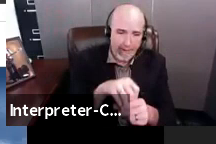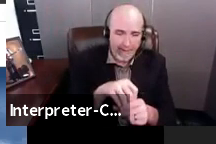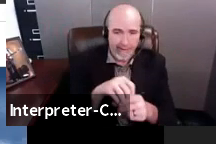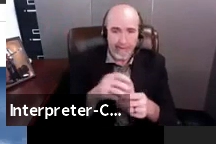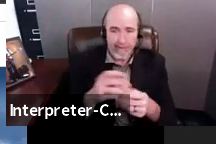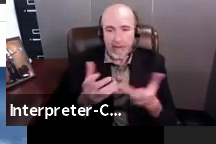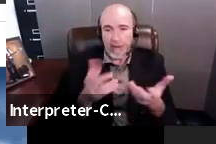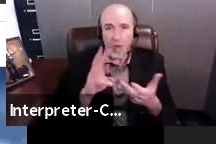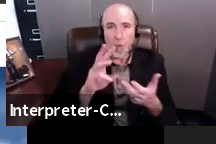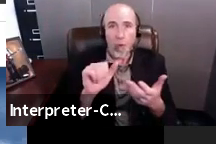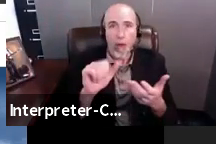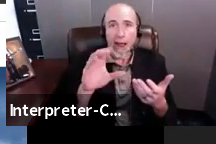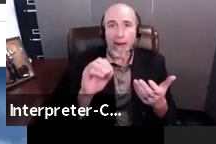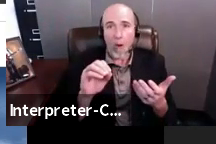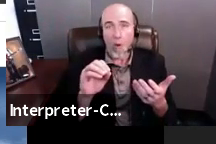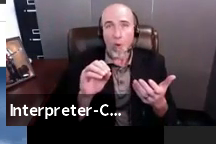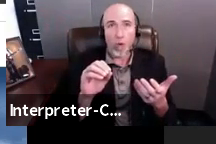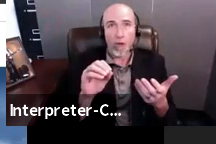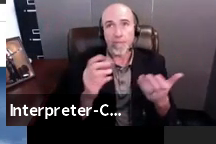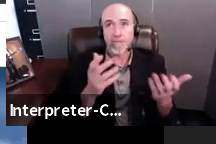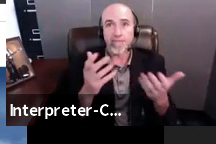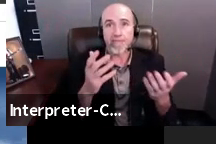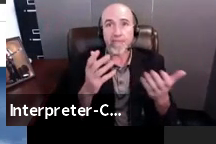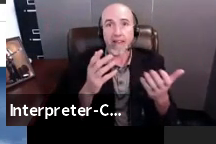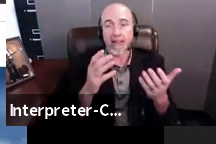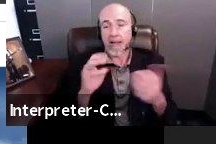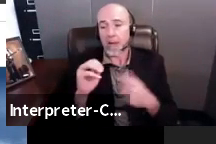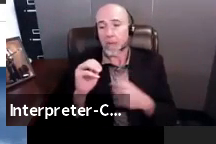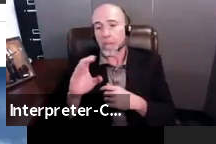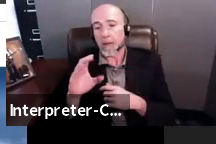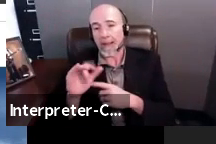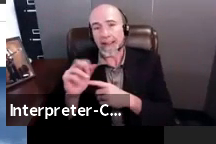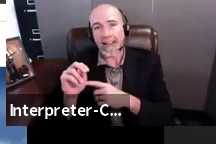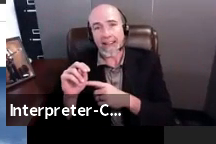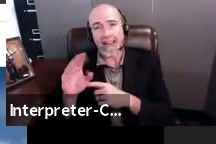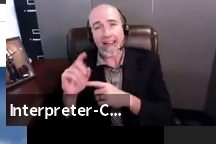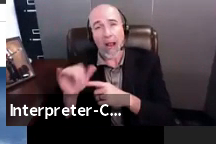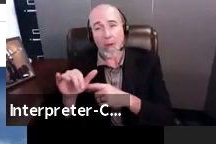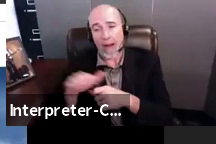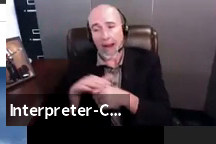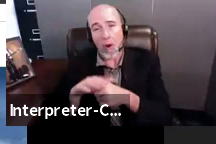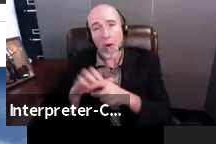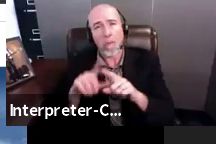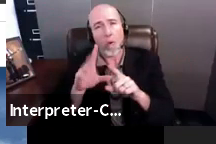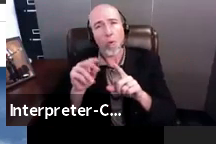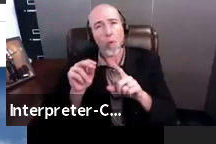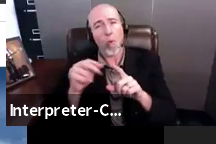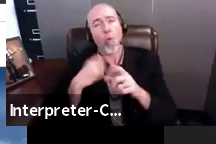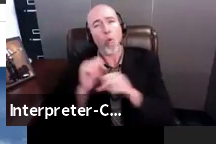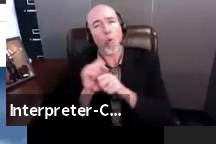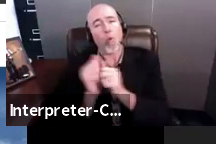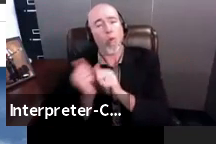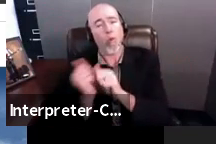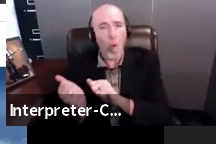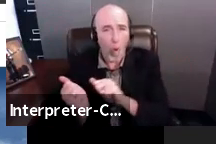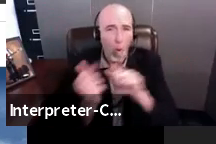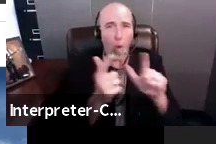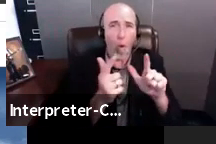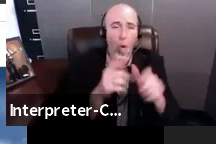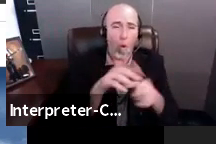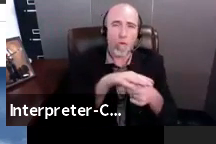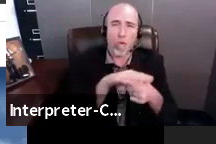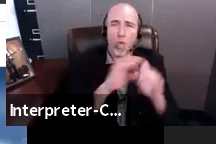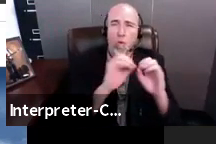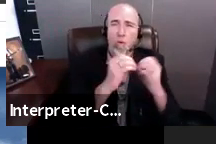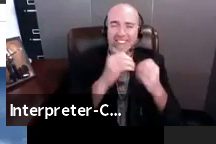know, the Waco, McLennan County area, but we're looking to work with all local organizations